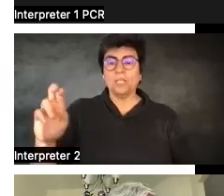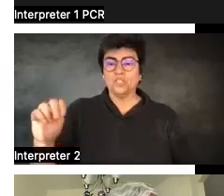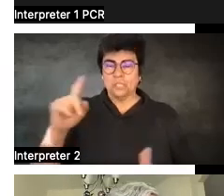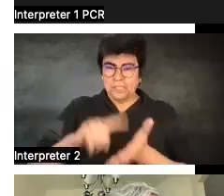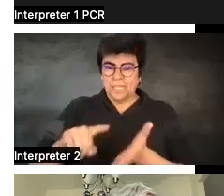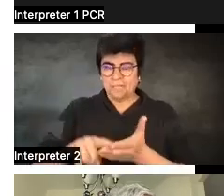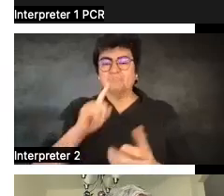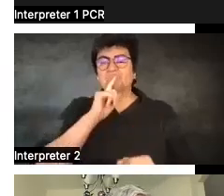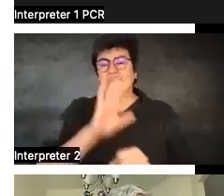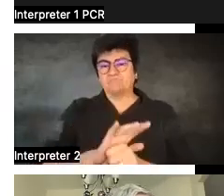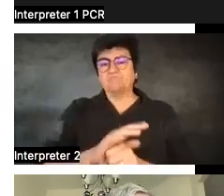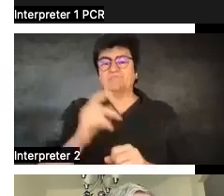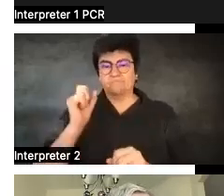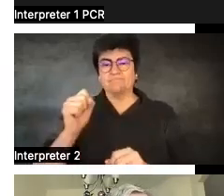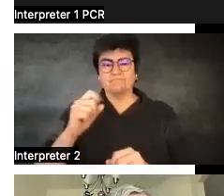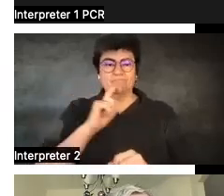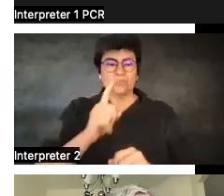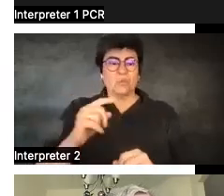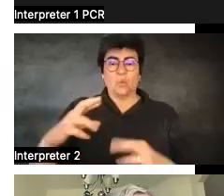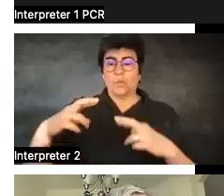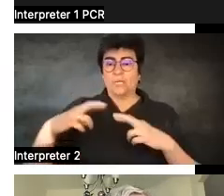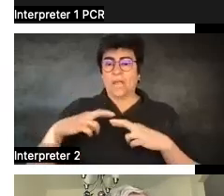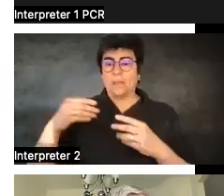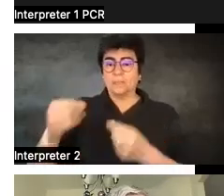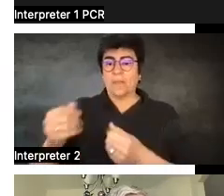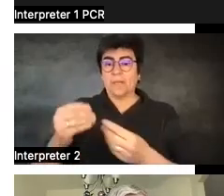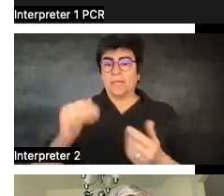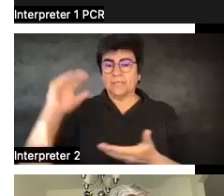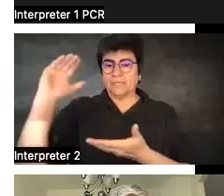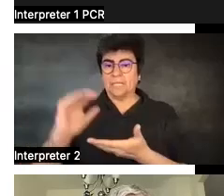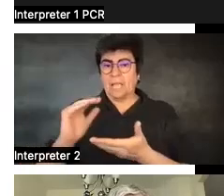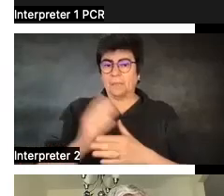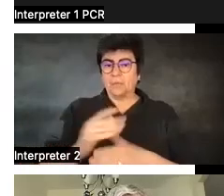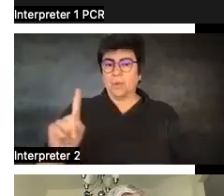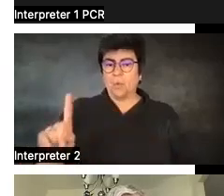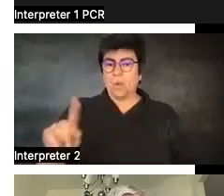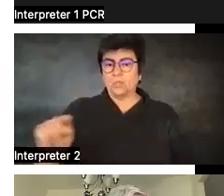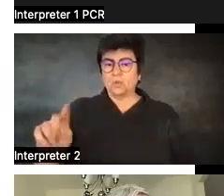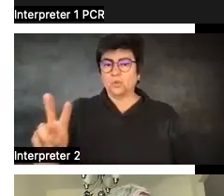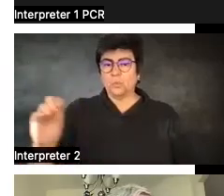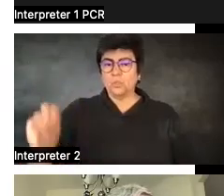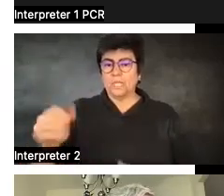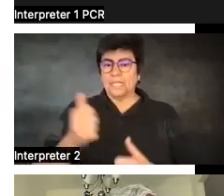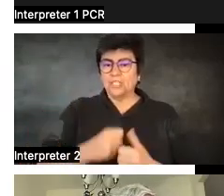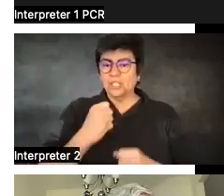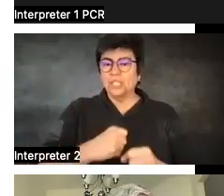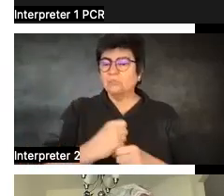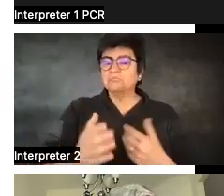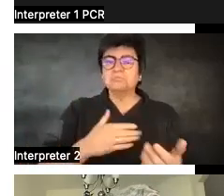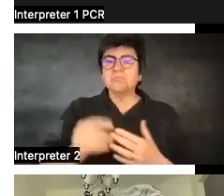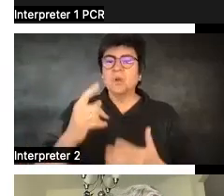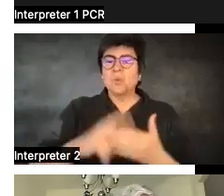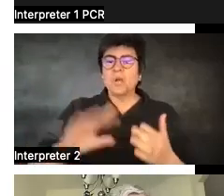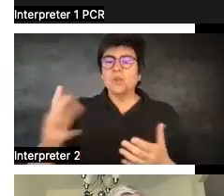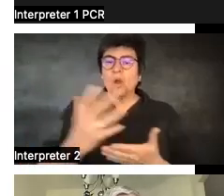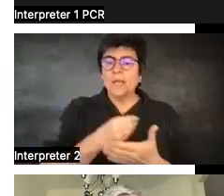for years, that retirement spending declines between 1% and 2% a year, regardless of what your income is or what